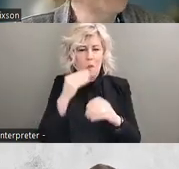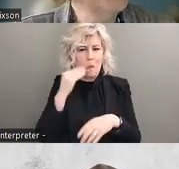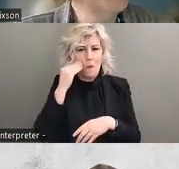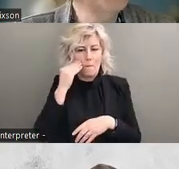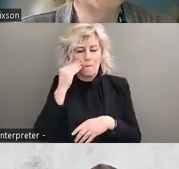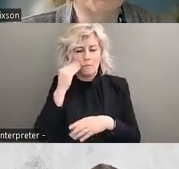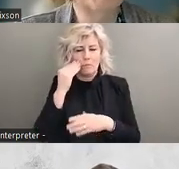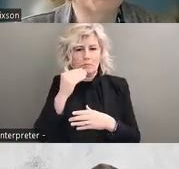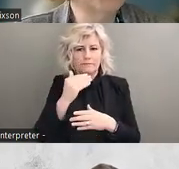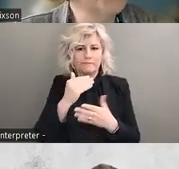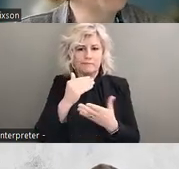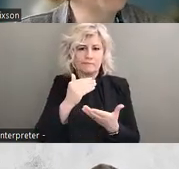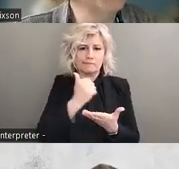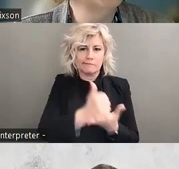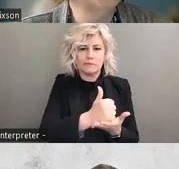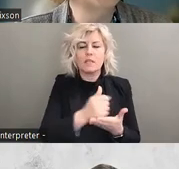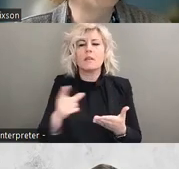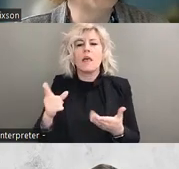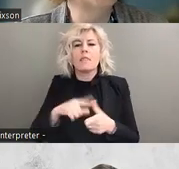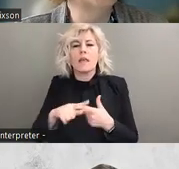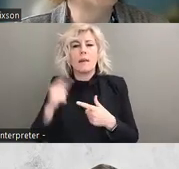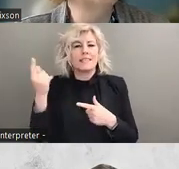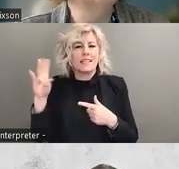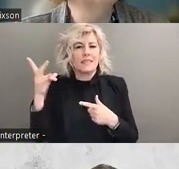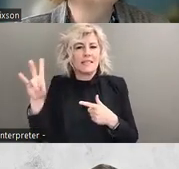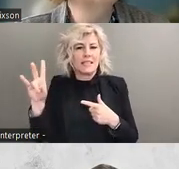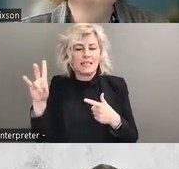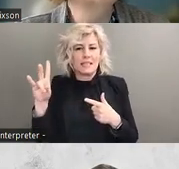about seven, this was May of last year, about 17 without